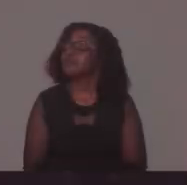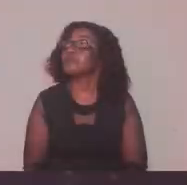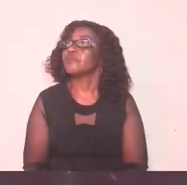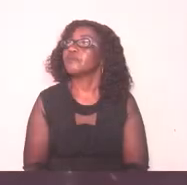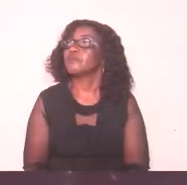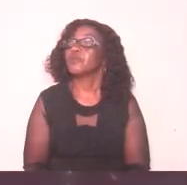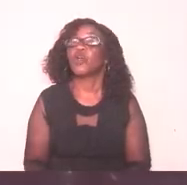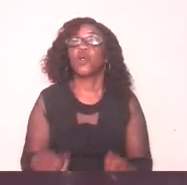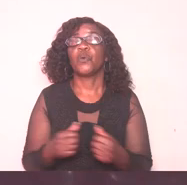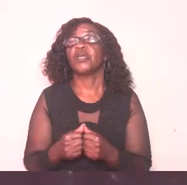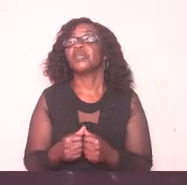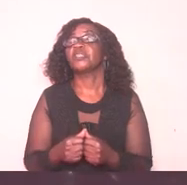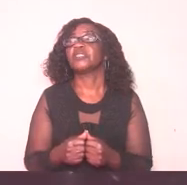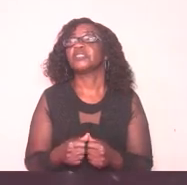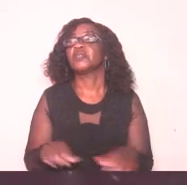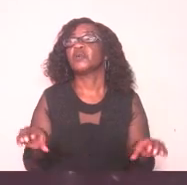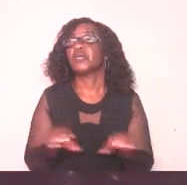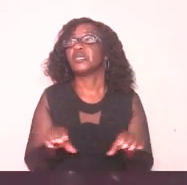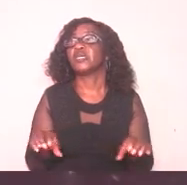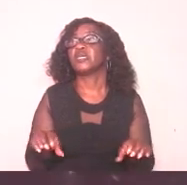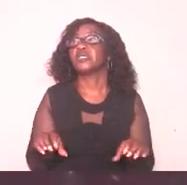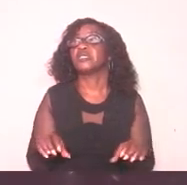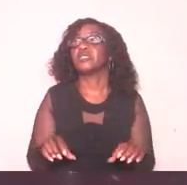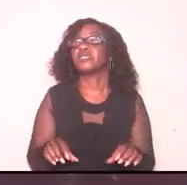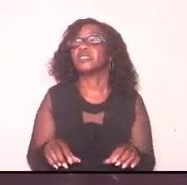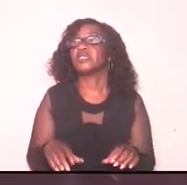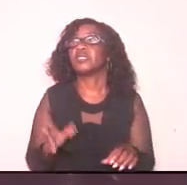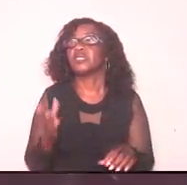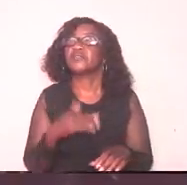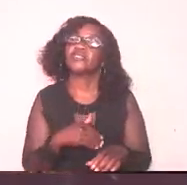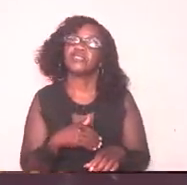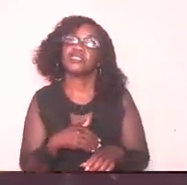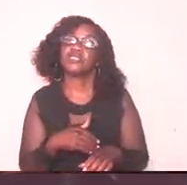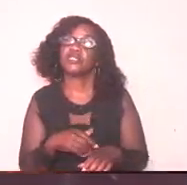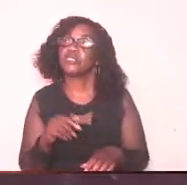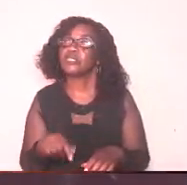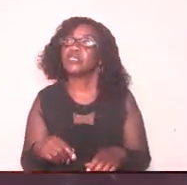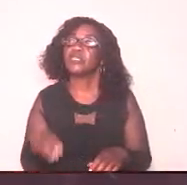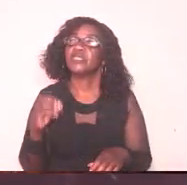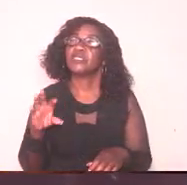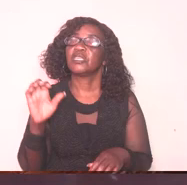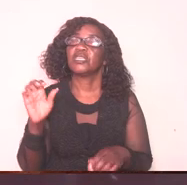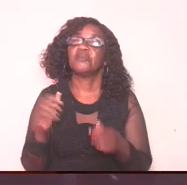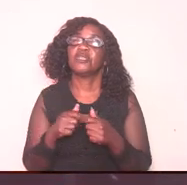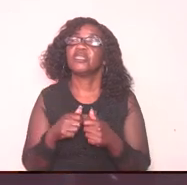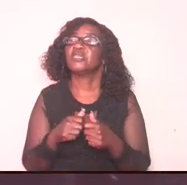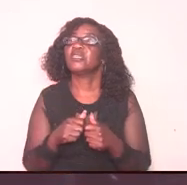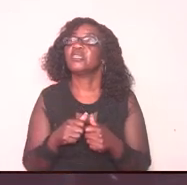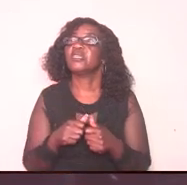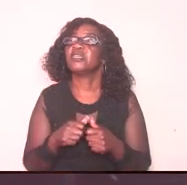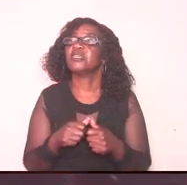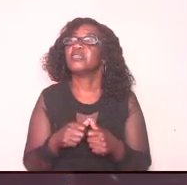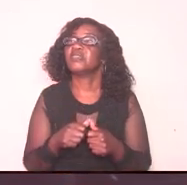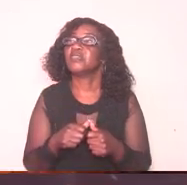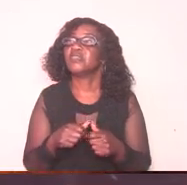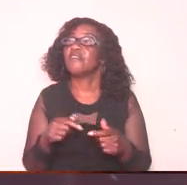And with the words of the closing whip, that concludes the semi-finals debate. You know,